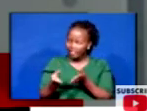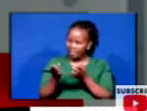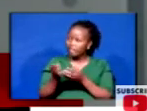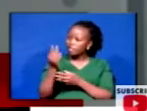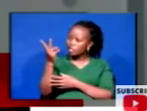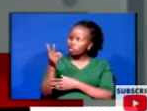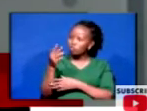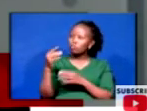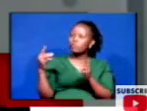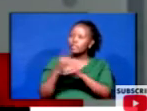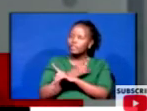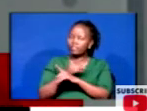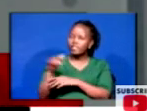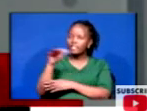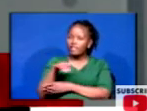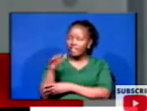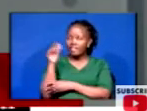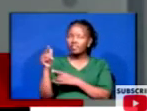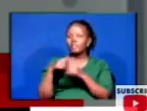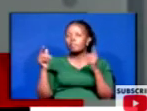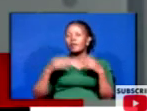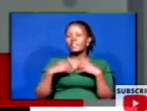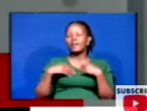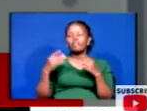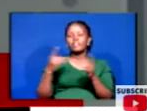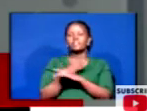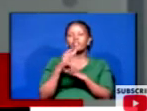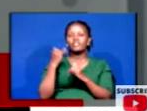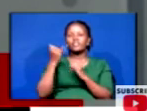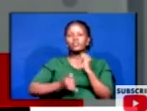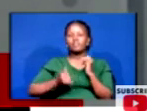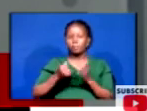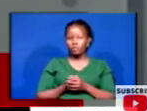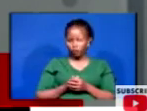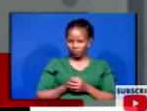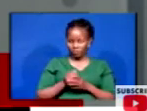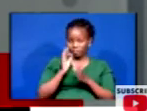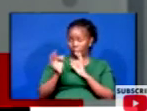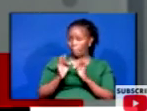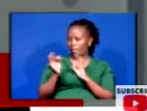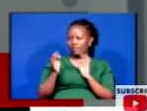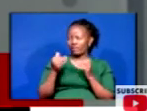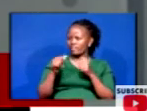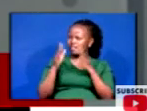and still arrive at a different determination? That's curious, if anybody was to ask you that.